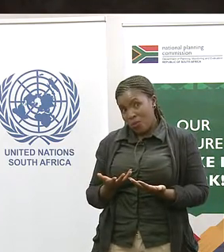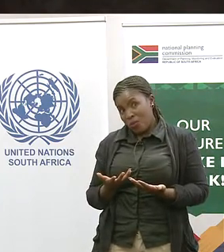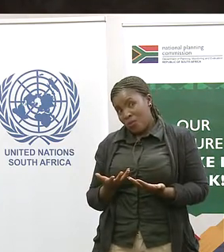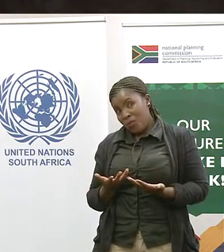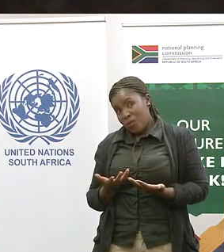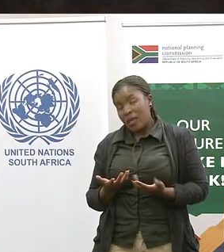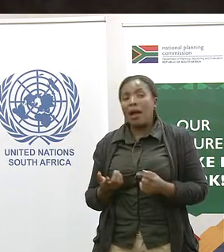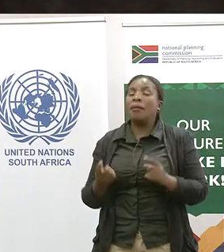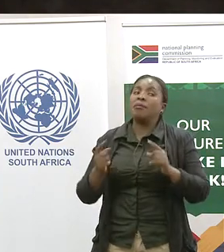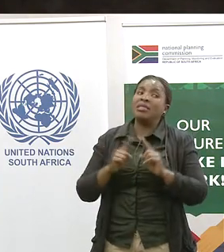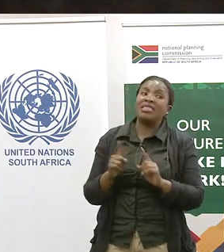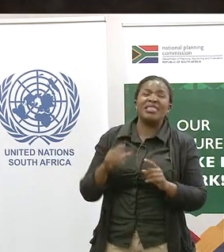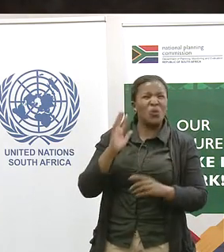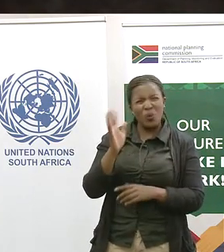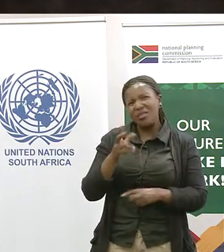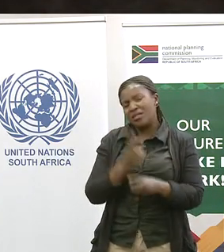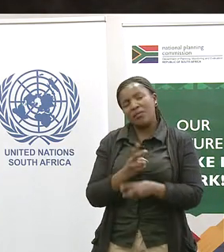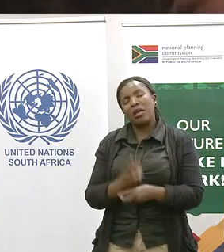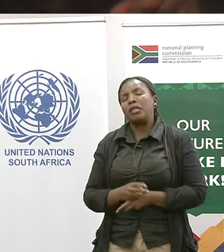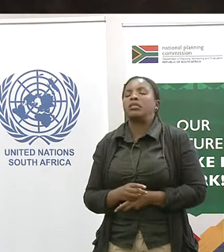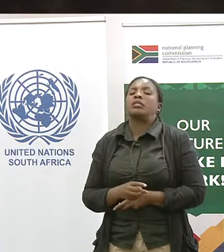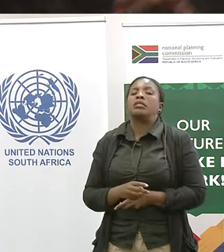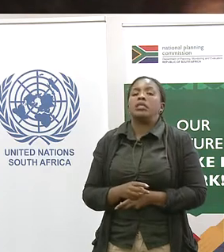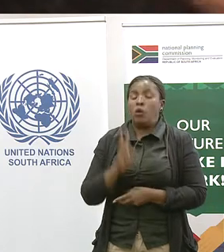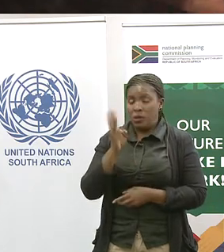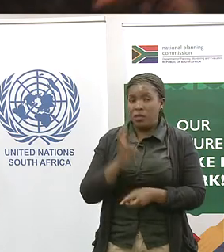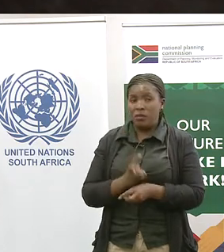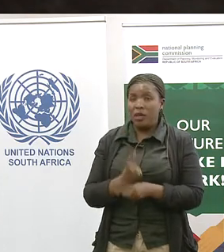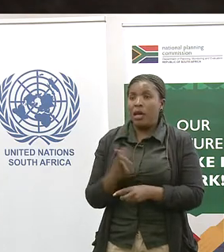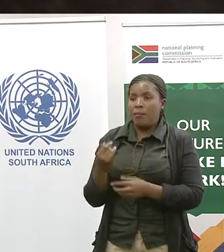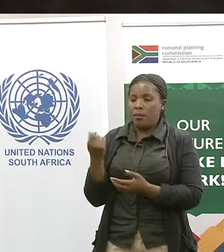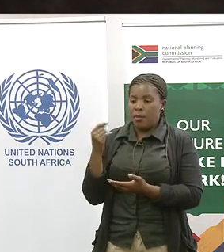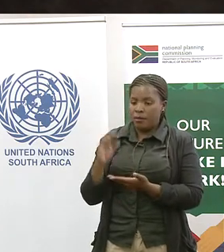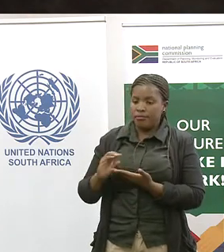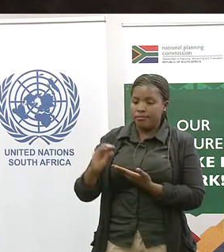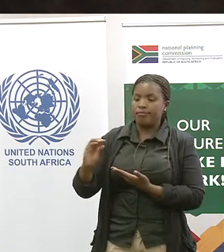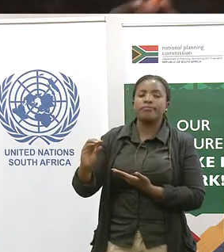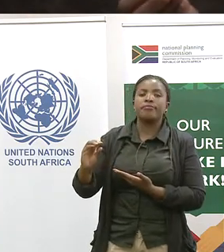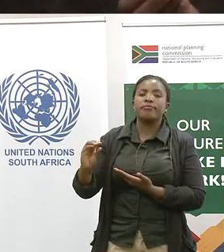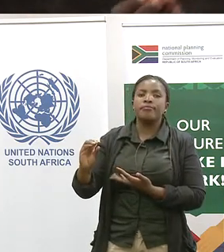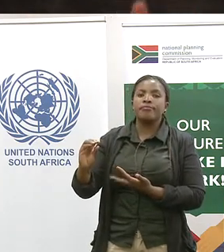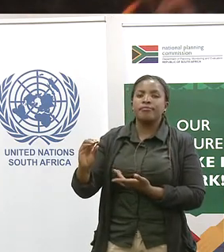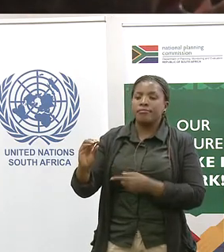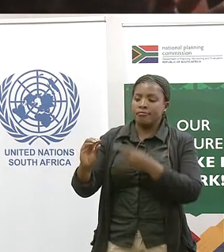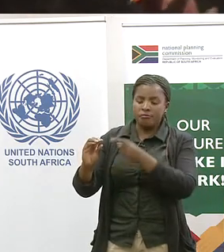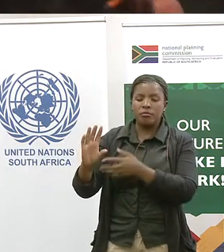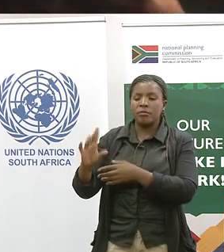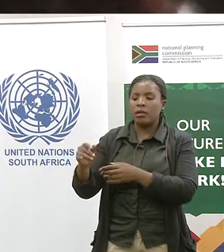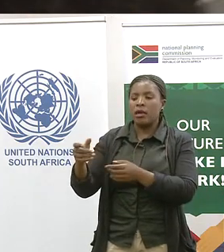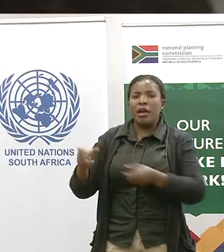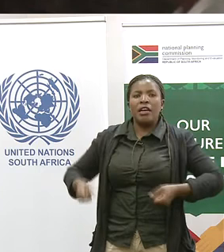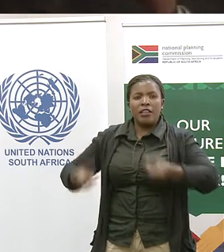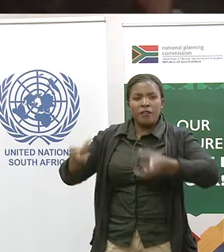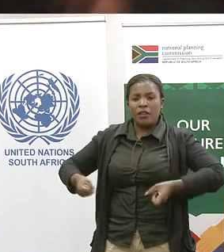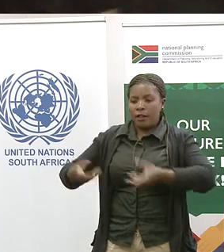it will be difficult still. We put aside money, we buy a good wheelchair for someone who is living where